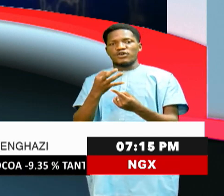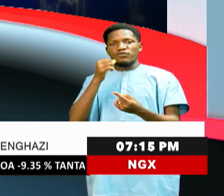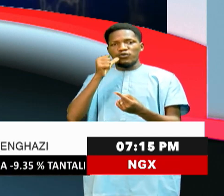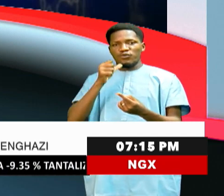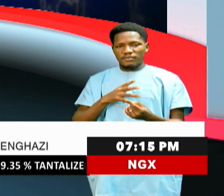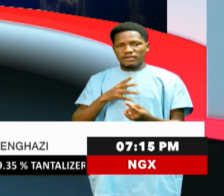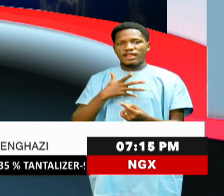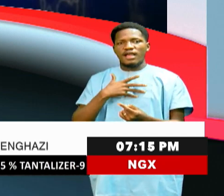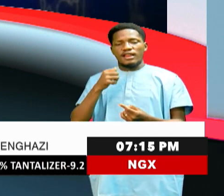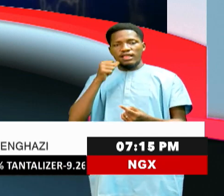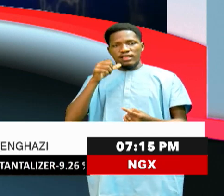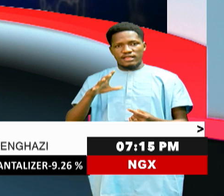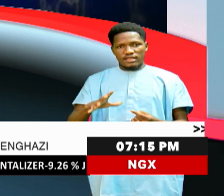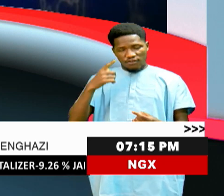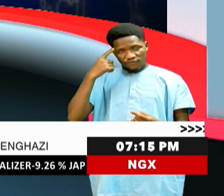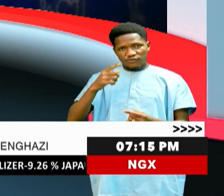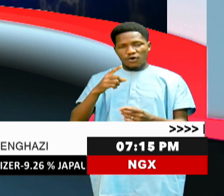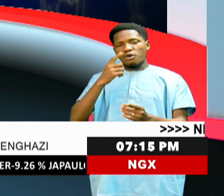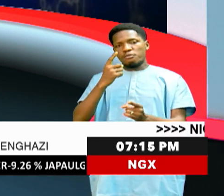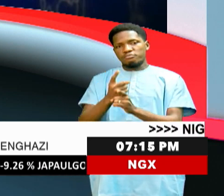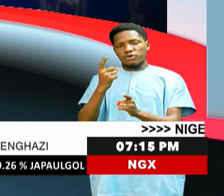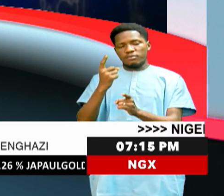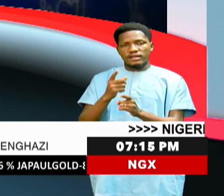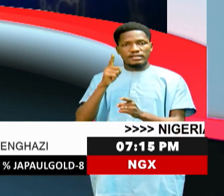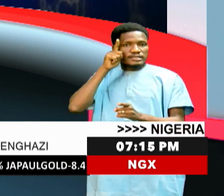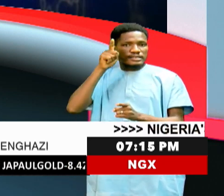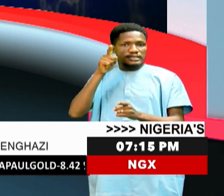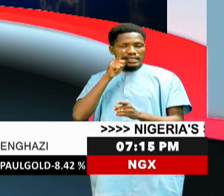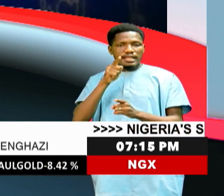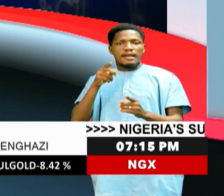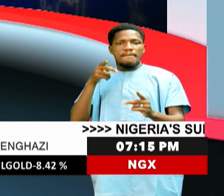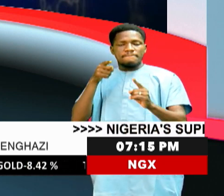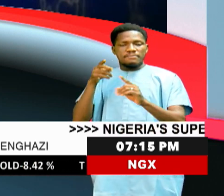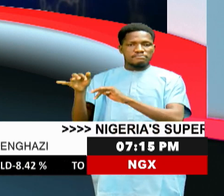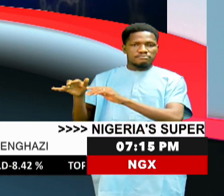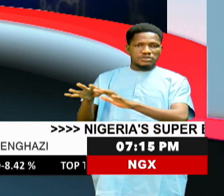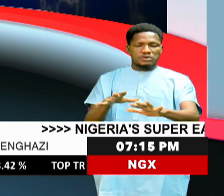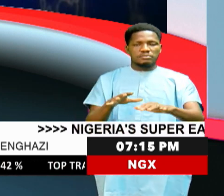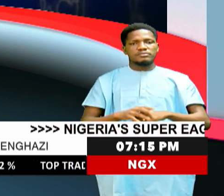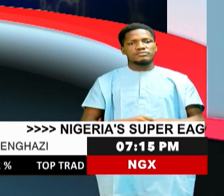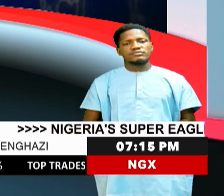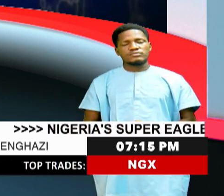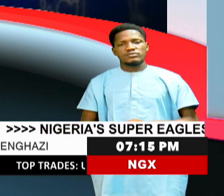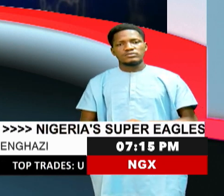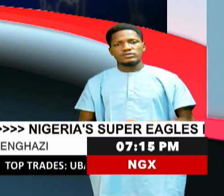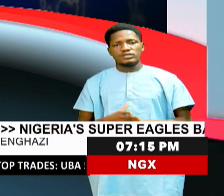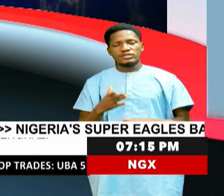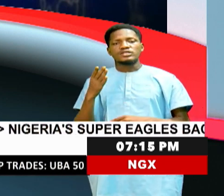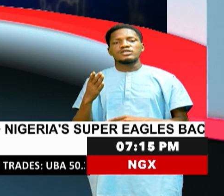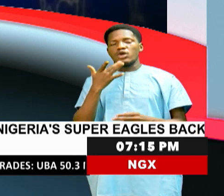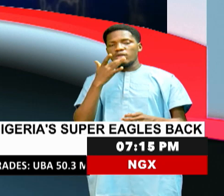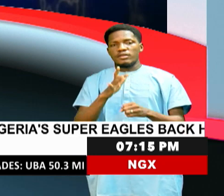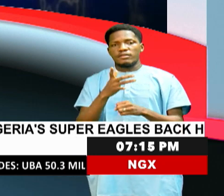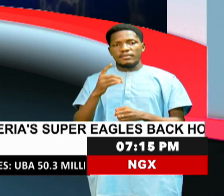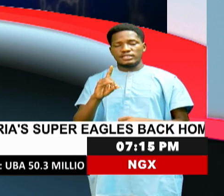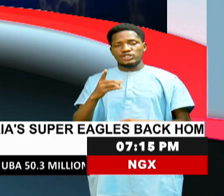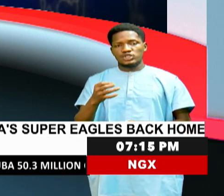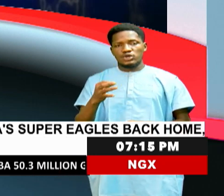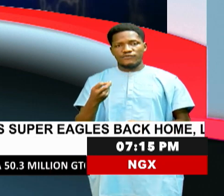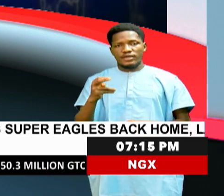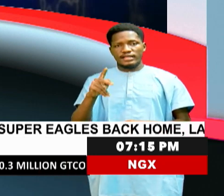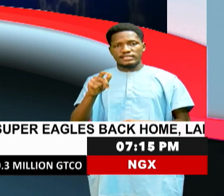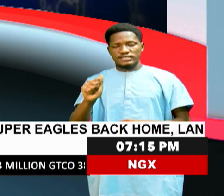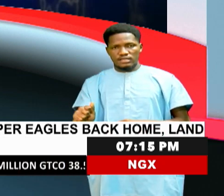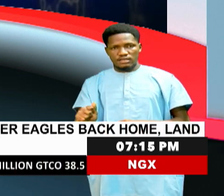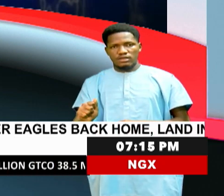gender mainstreaming in national developments. The pledge was reaffirmed by the Director General of the NTA, Salihu Abdulhamid